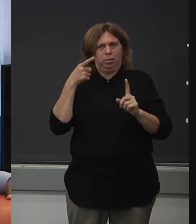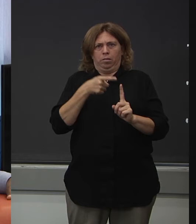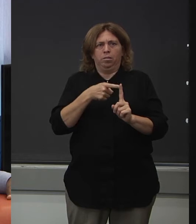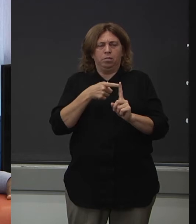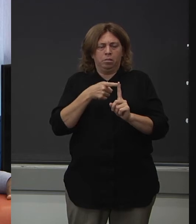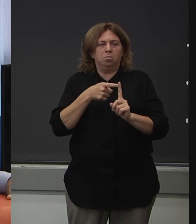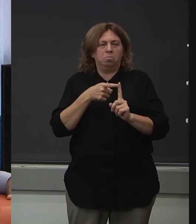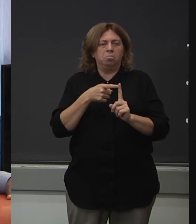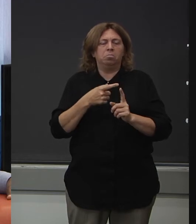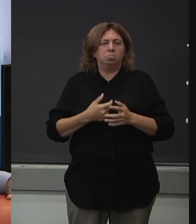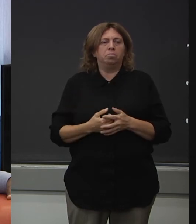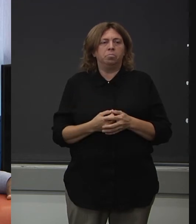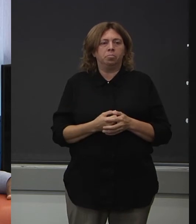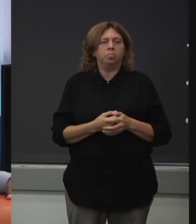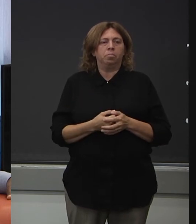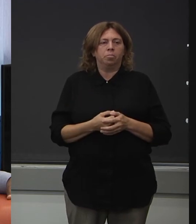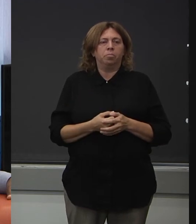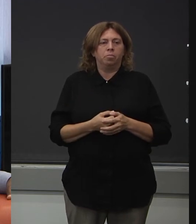Sorry, go ahead. No, go ahead.